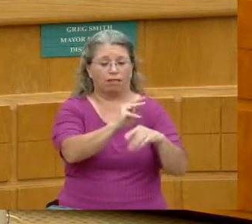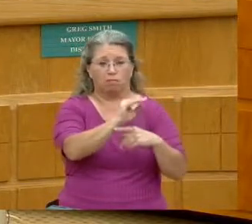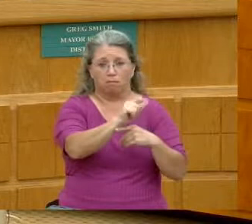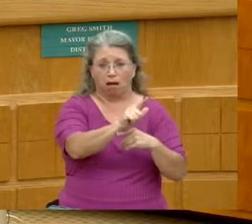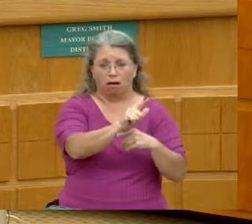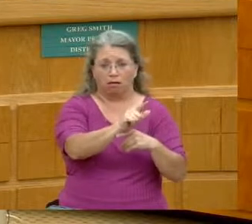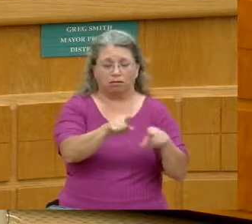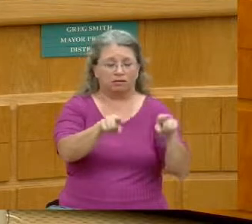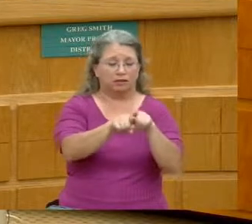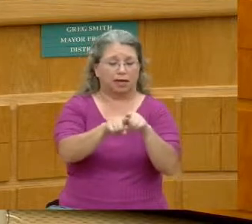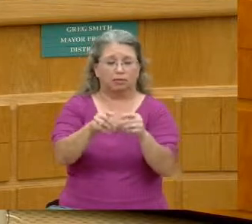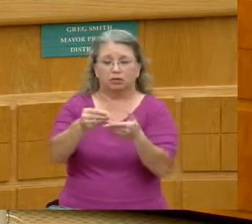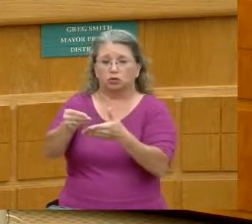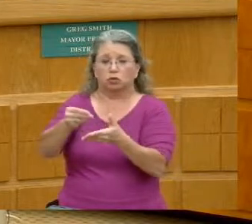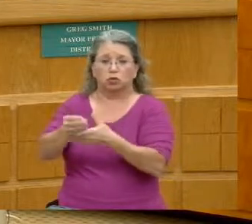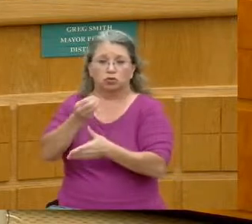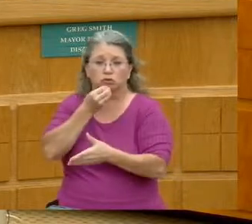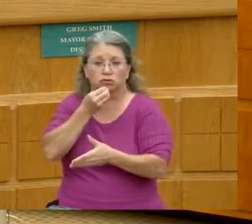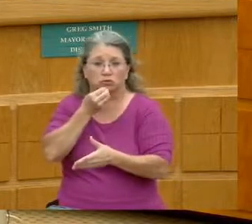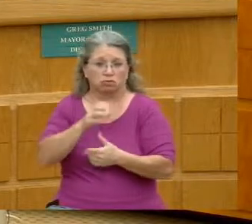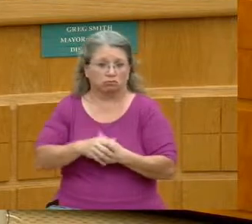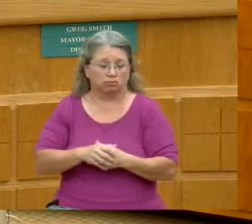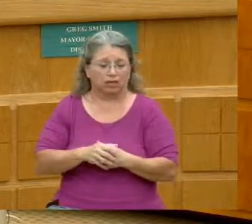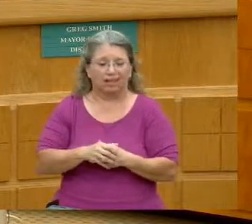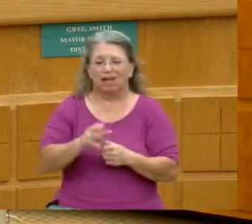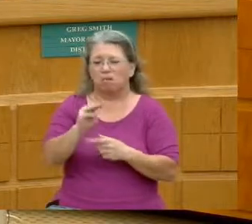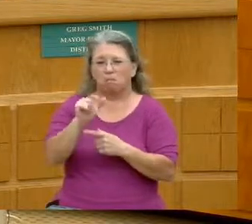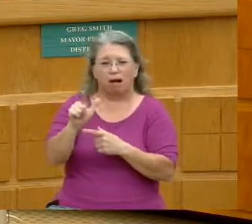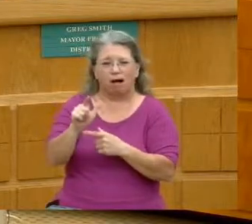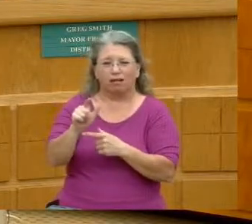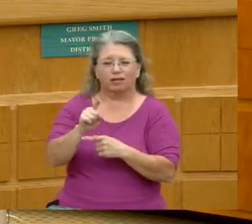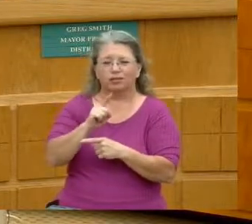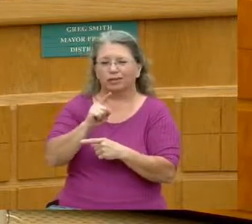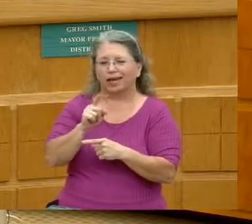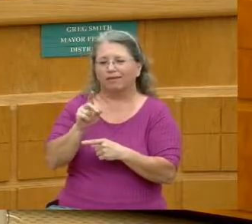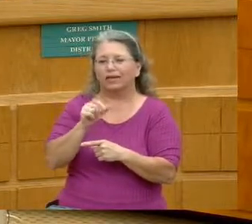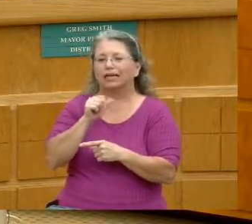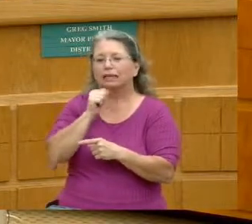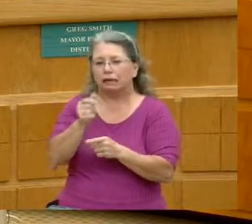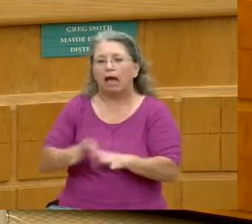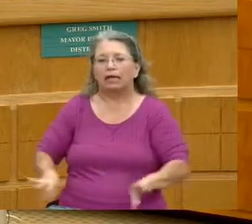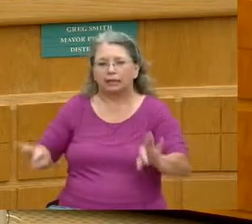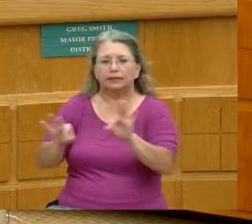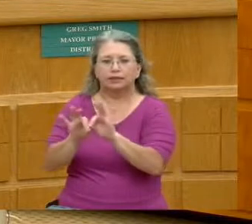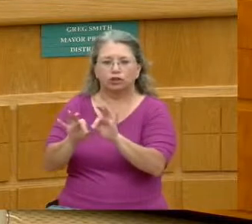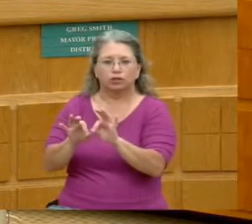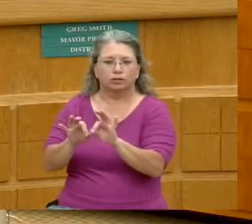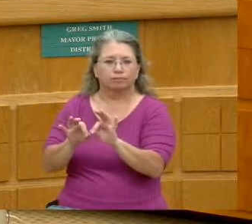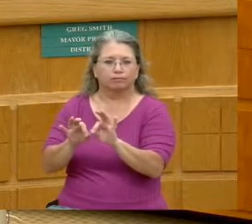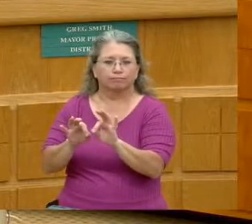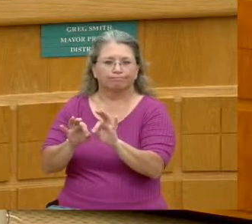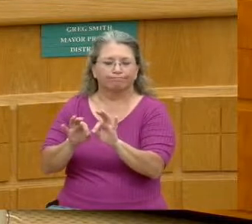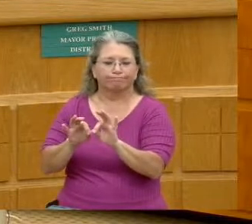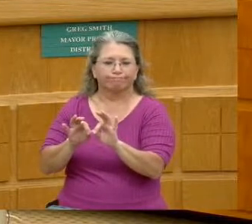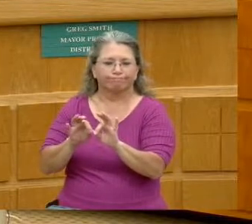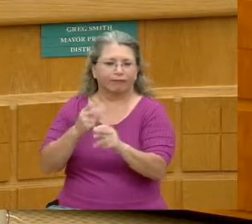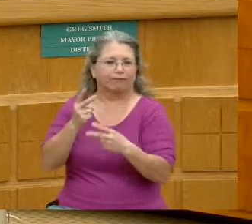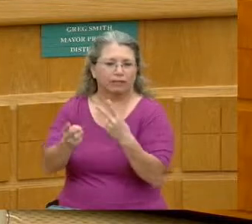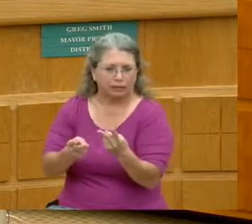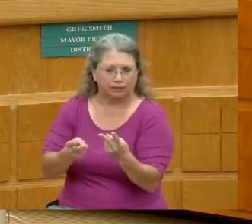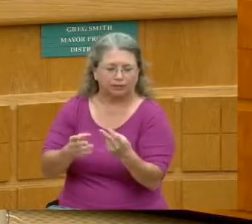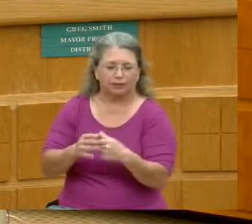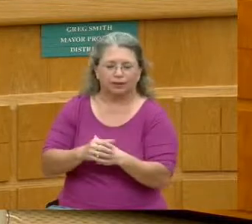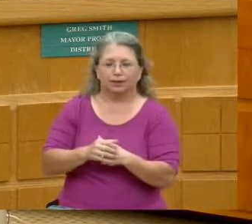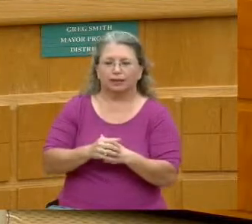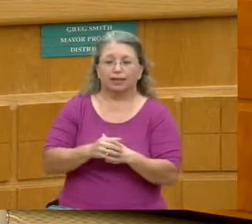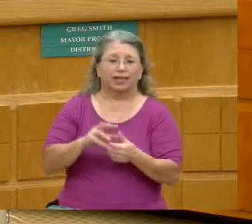non-essential visit usually. And this gives you an idea of how comfortable people are with going out. So right now we're just as comfortable with going to the mall as